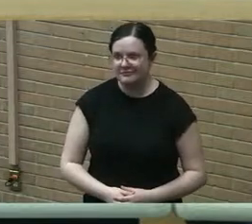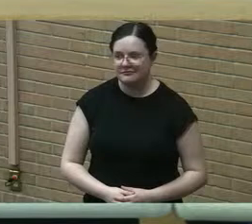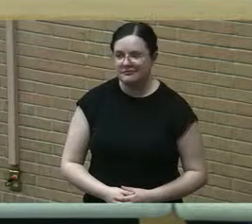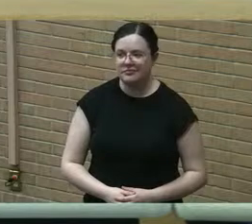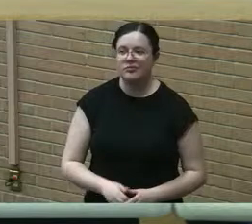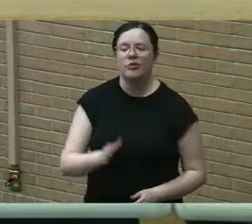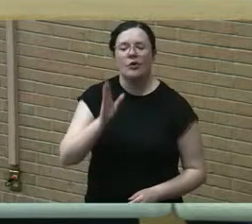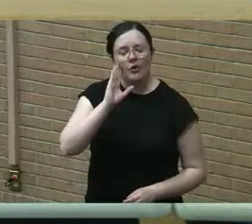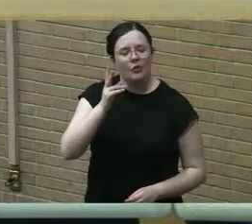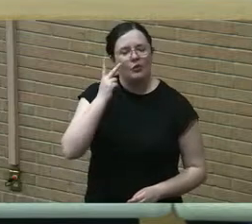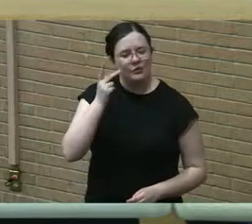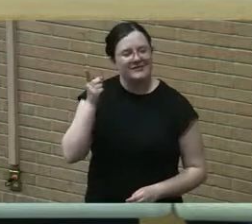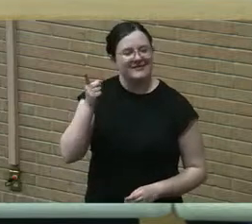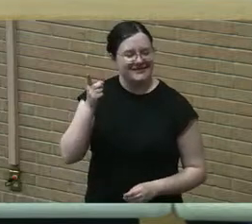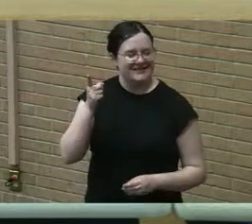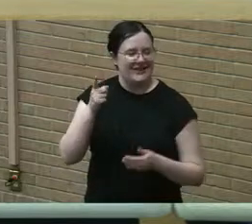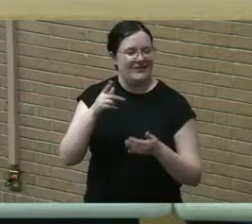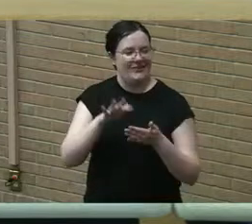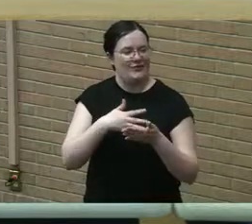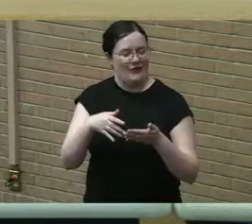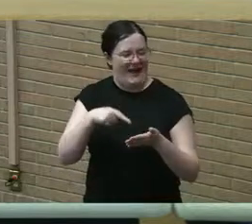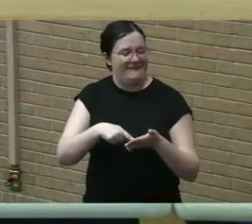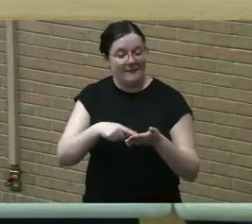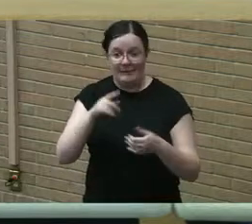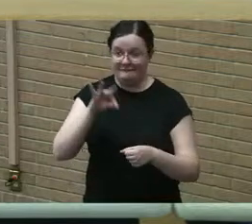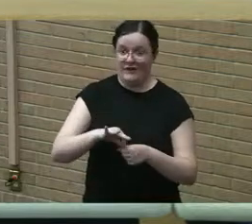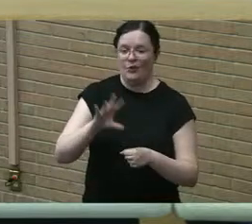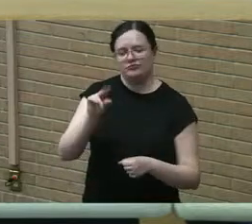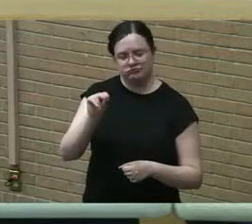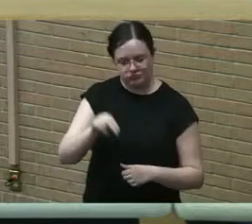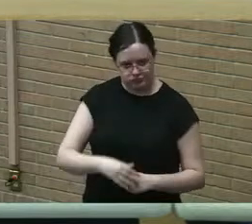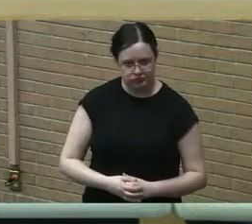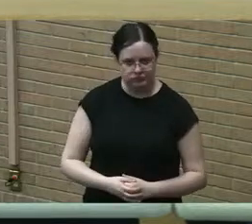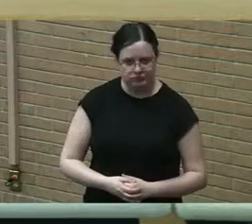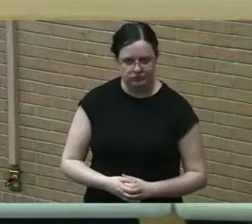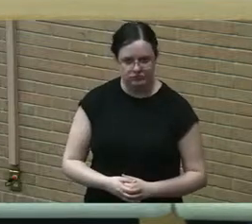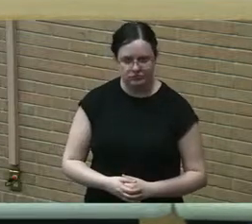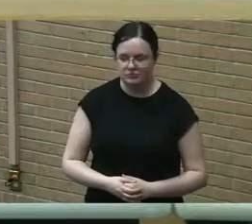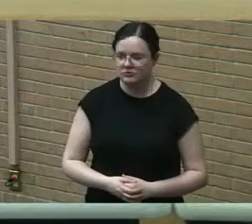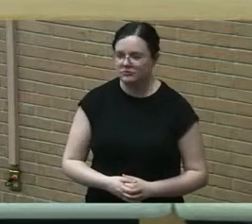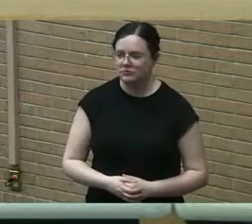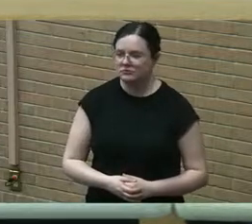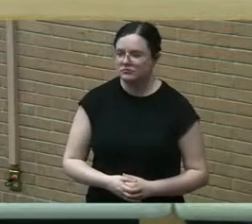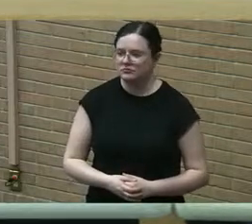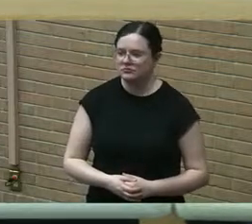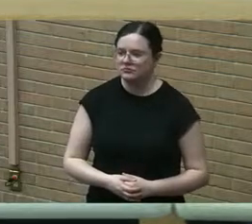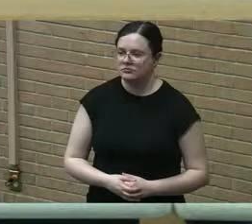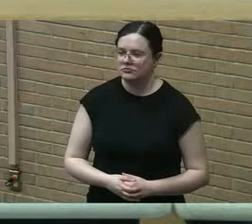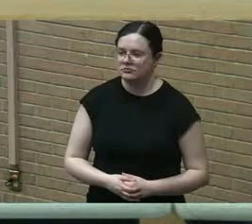deck. And of course, we won't be taking action on the substance of the project. So,